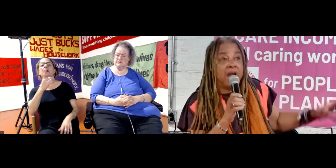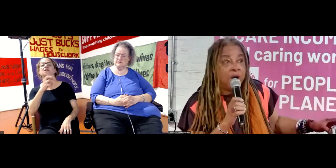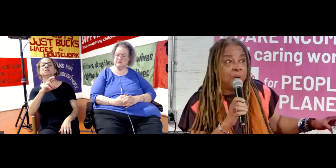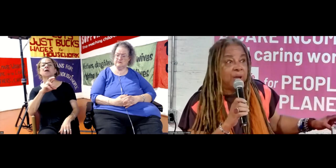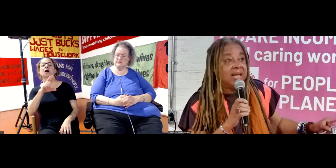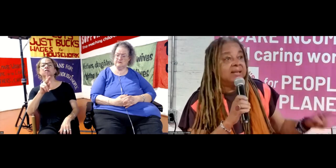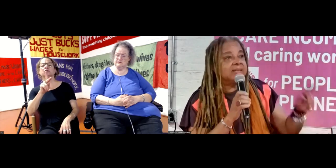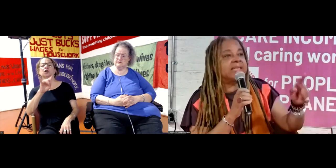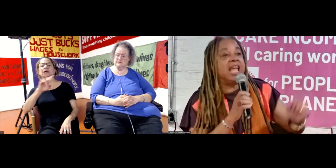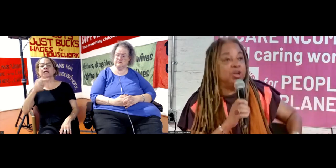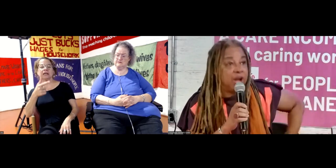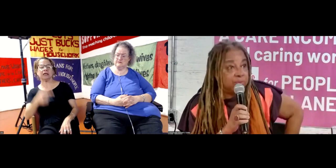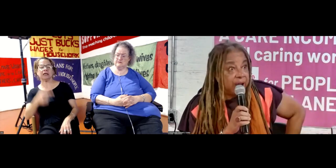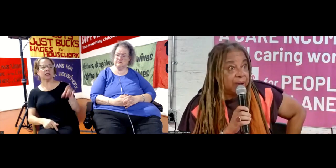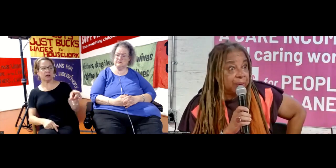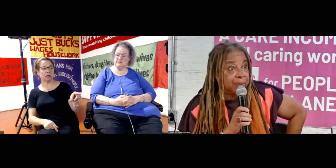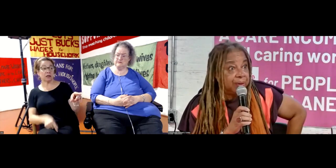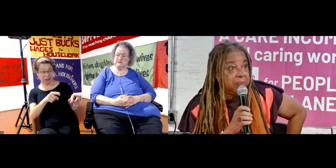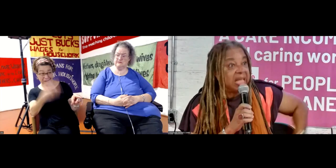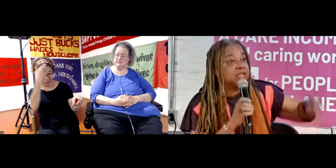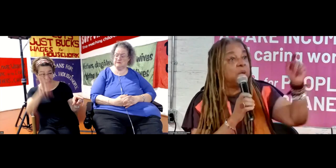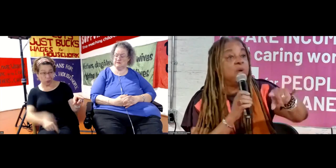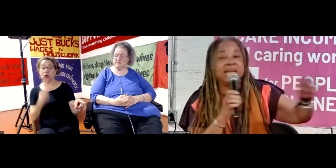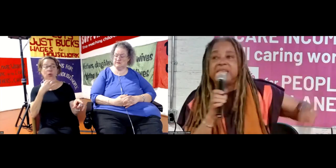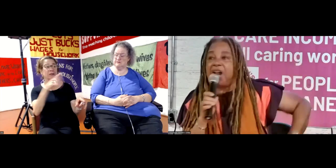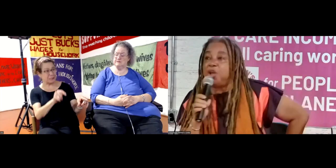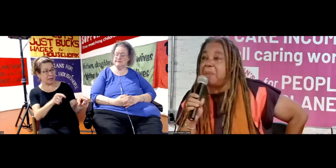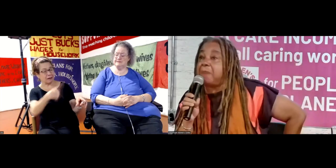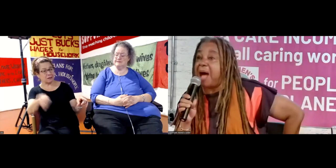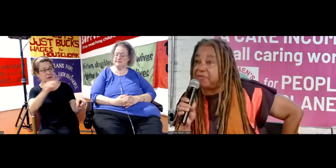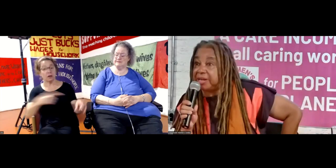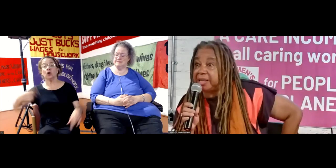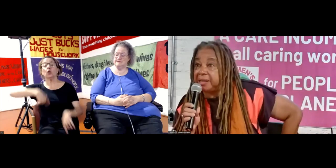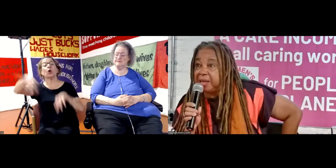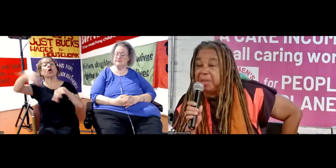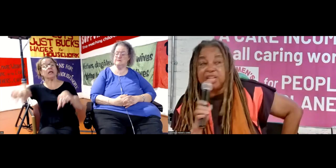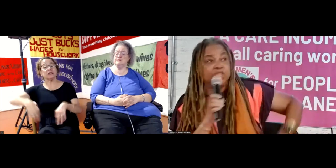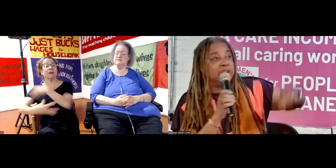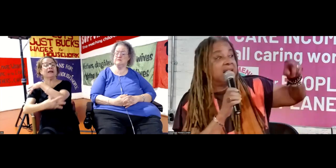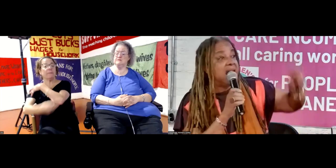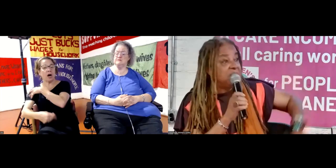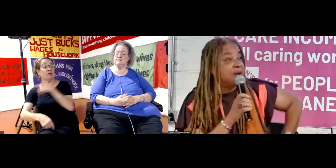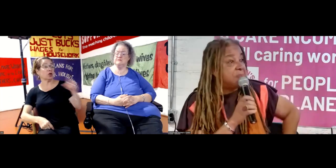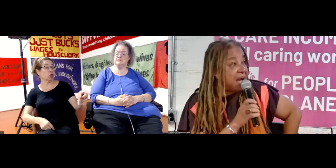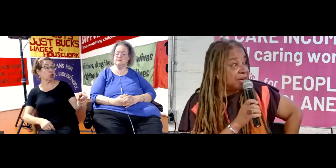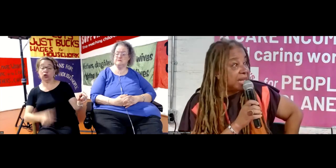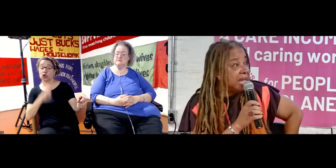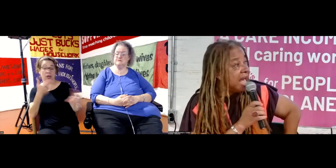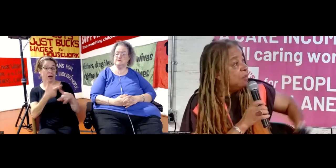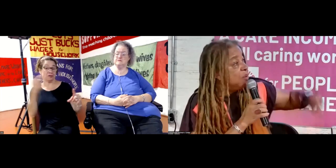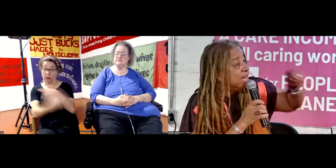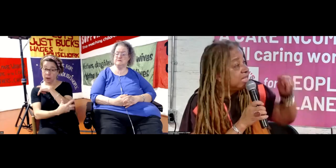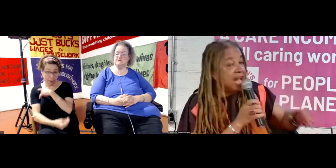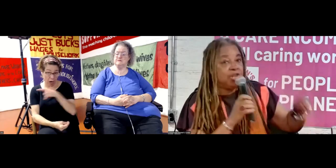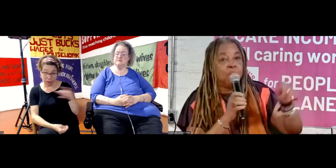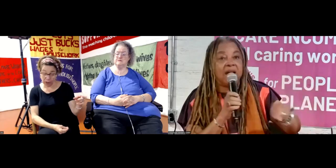don't know, say you don't know, because we want to tell you about poverty, because you didn't come from poverty, and